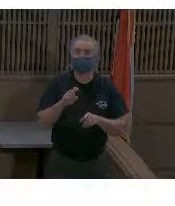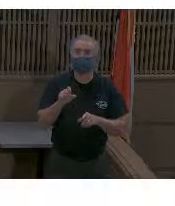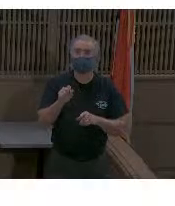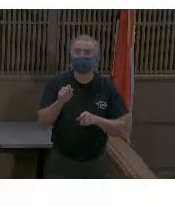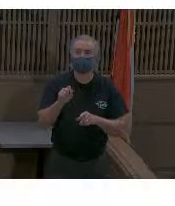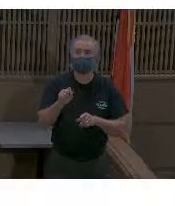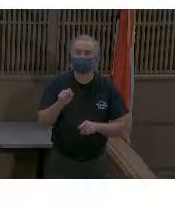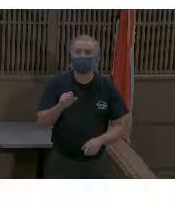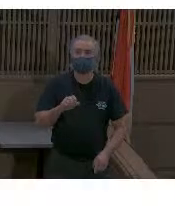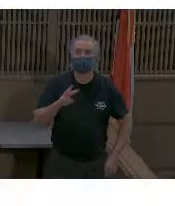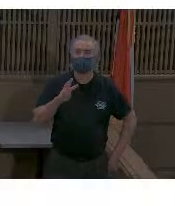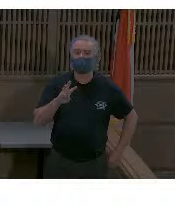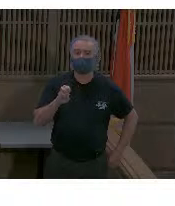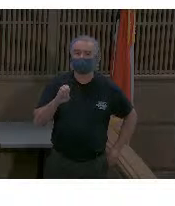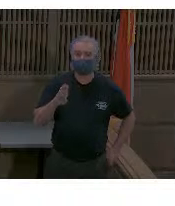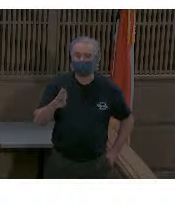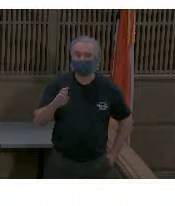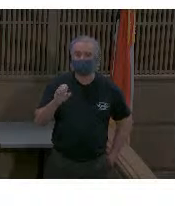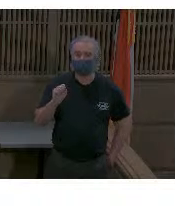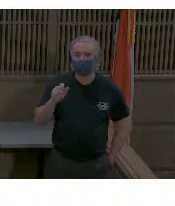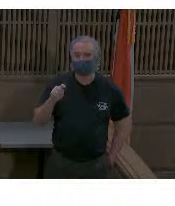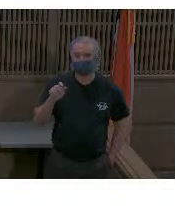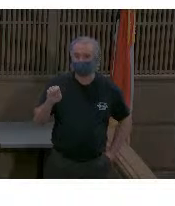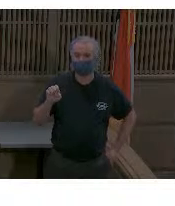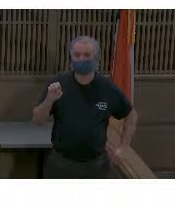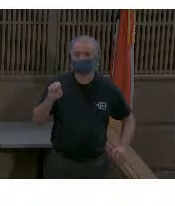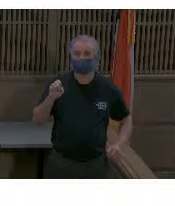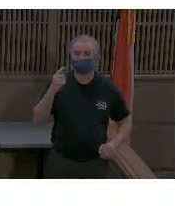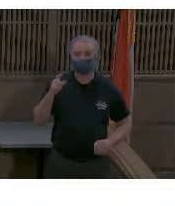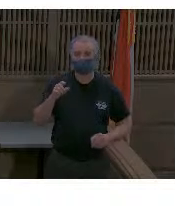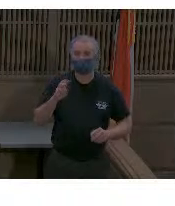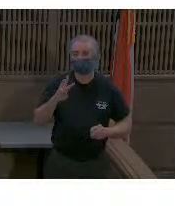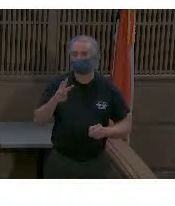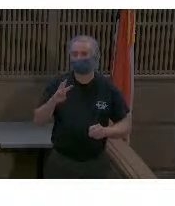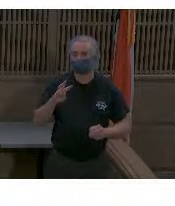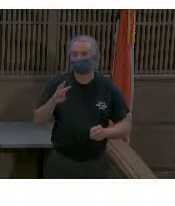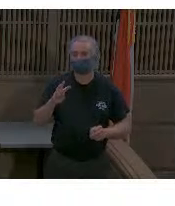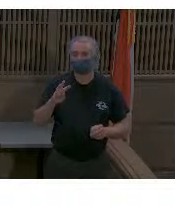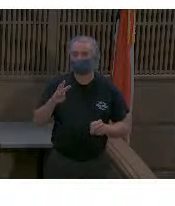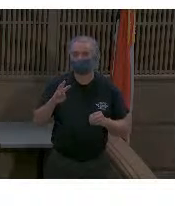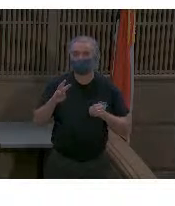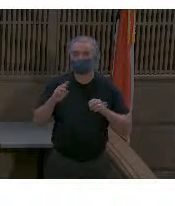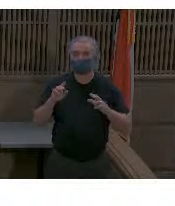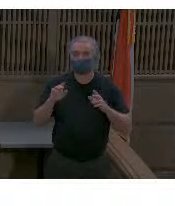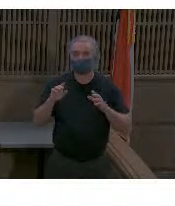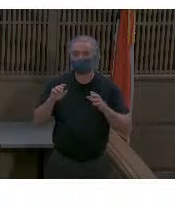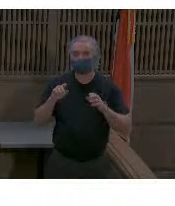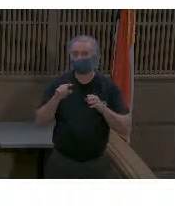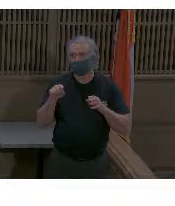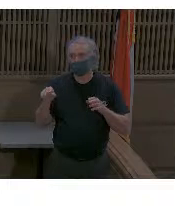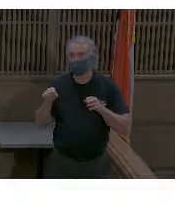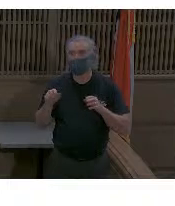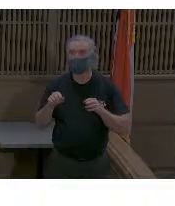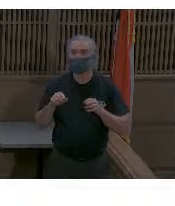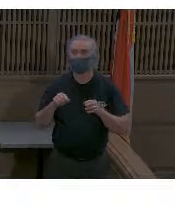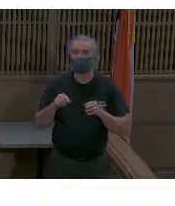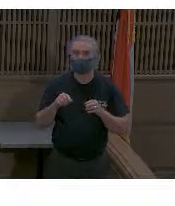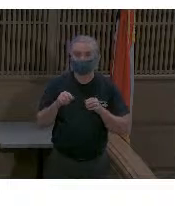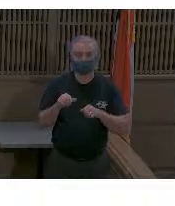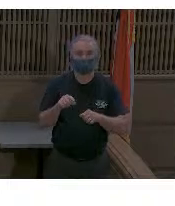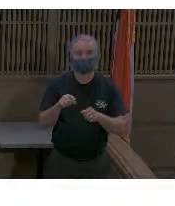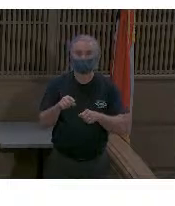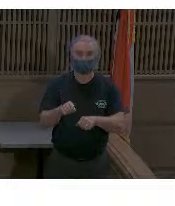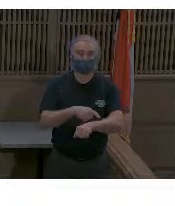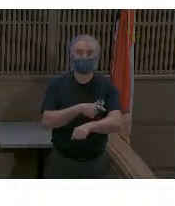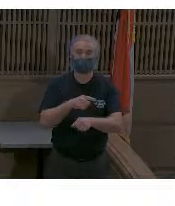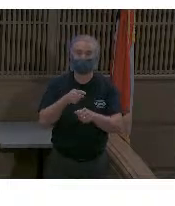website address for MACO on Public Health's website. Again, Public Health of Southwest Georgia, and you'll see